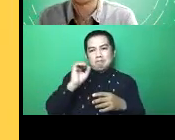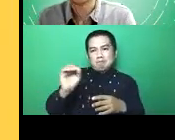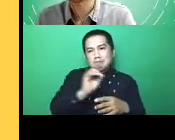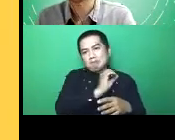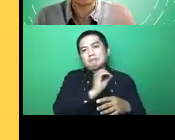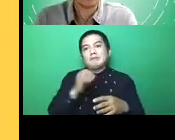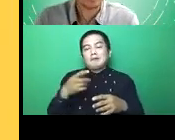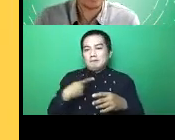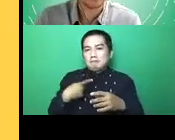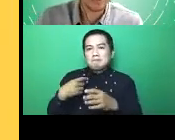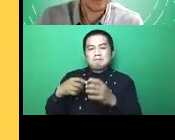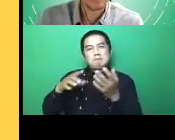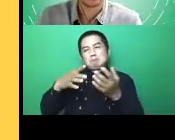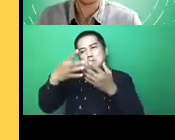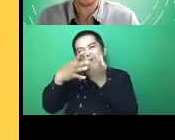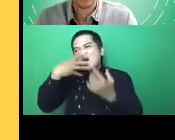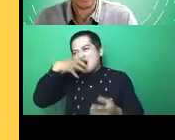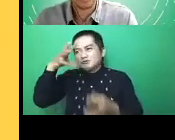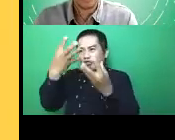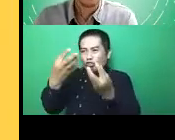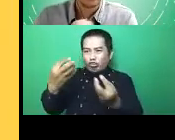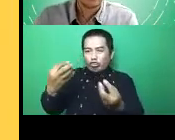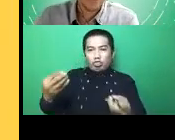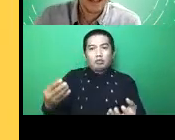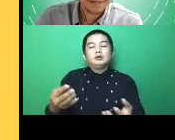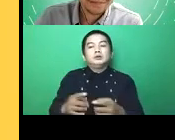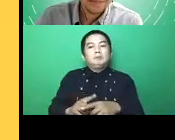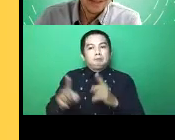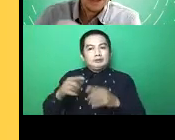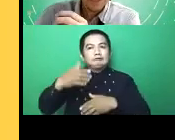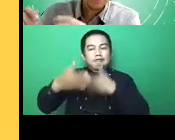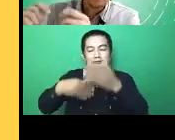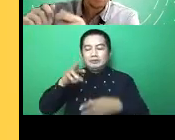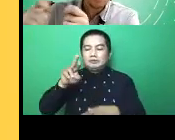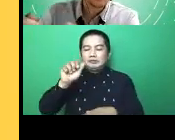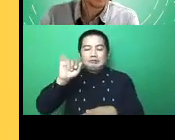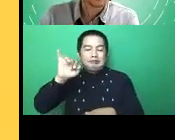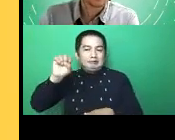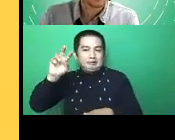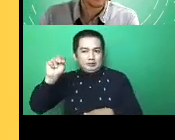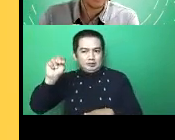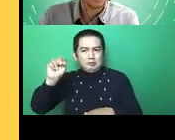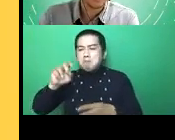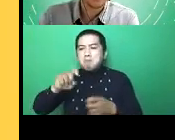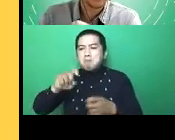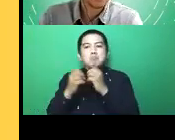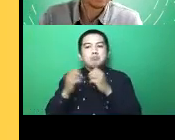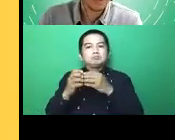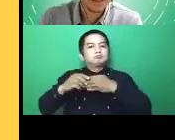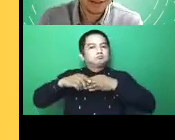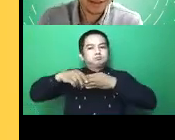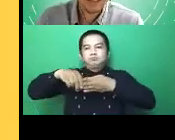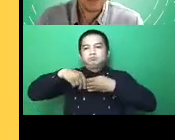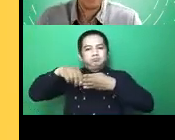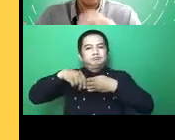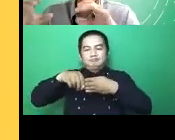it melts in heat, there are certain things. But in a resin, it has more flexible design